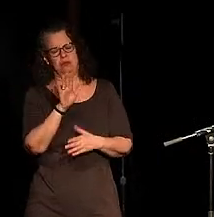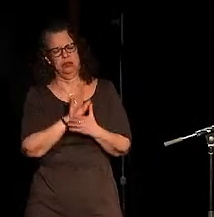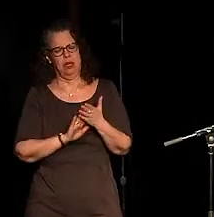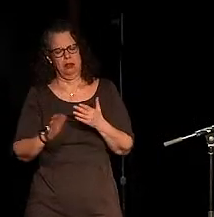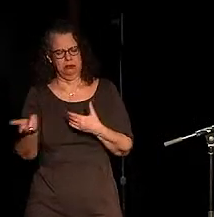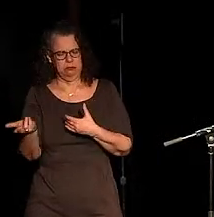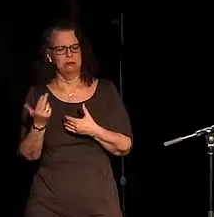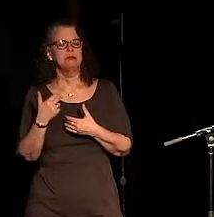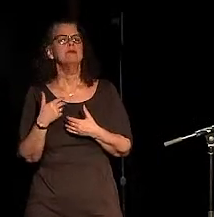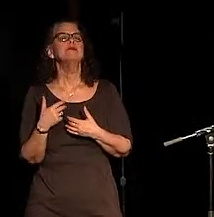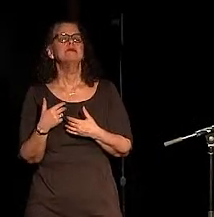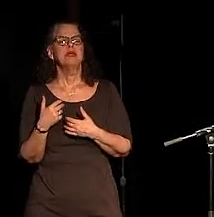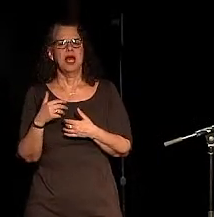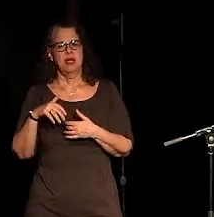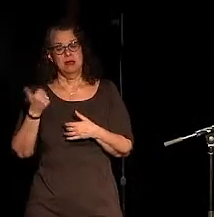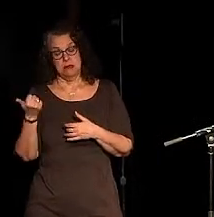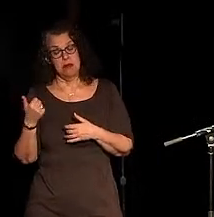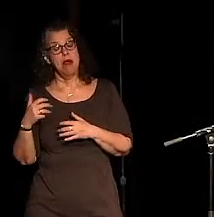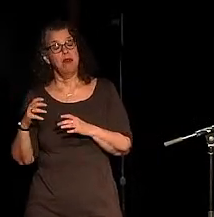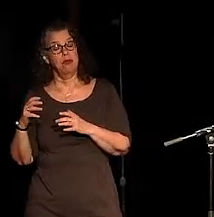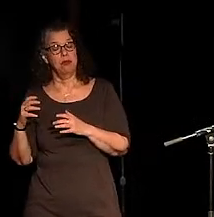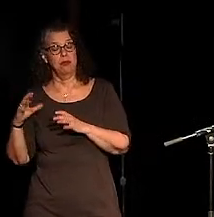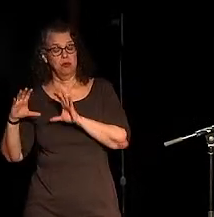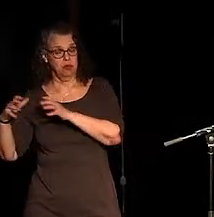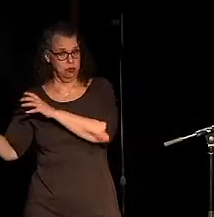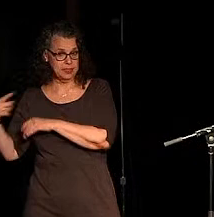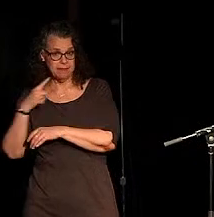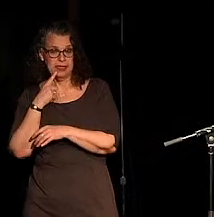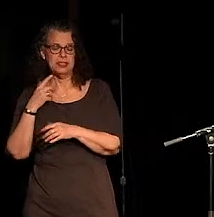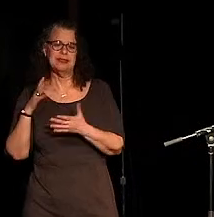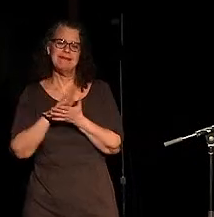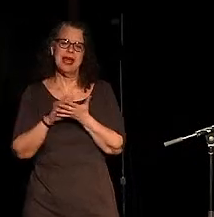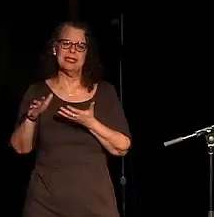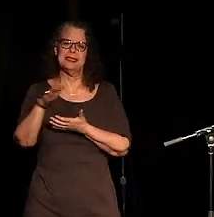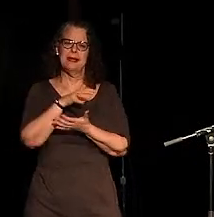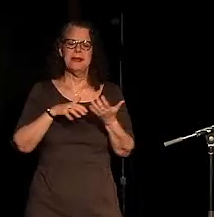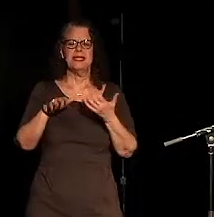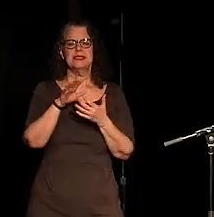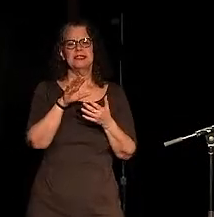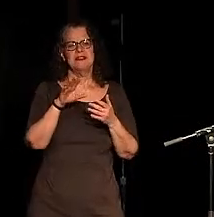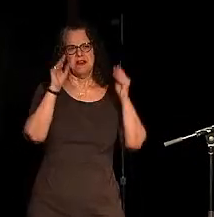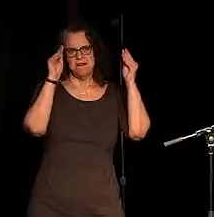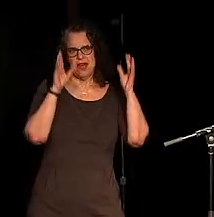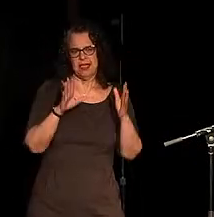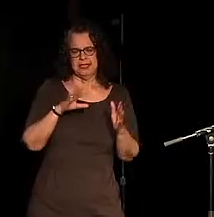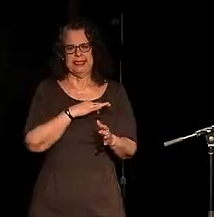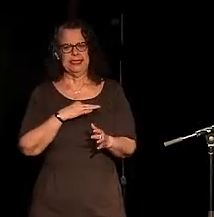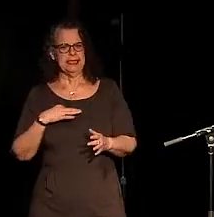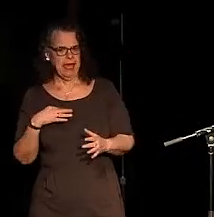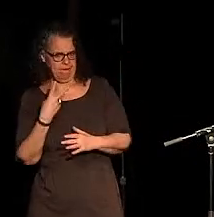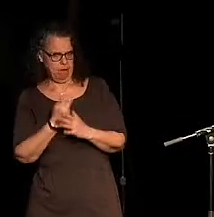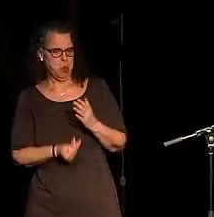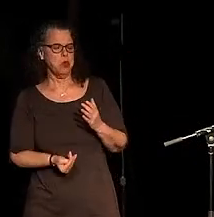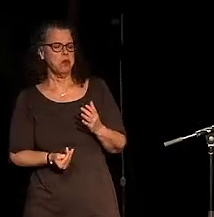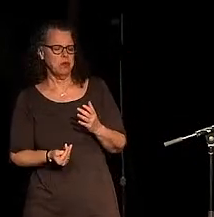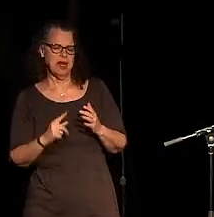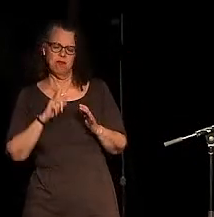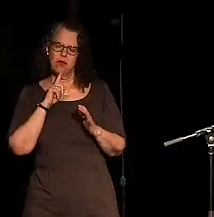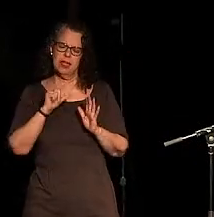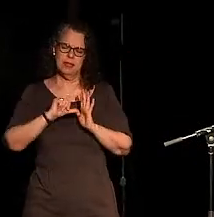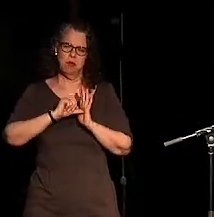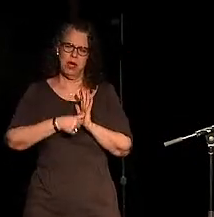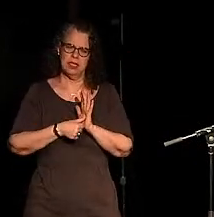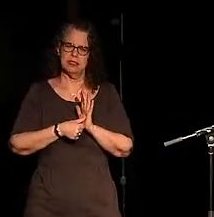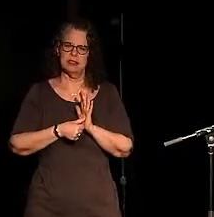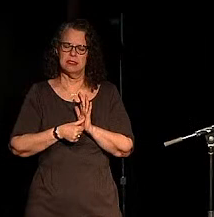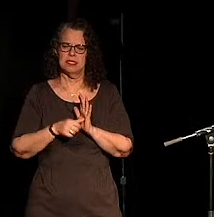the other groups have mentioned, a nice mix of faculty and staff. And something that I've just been just so impressed by